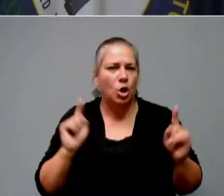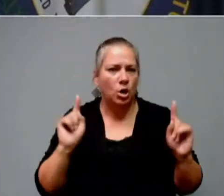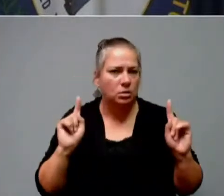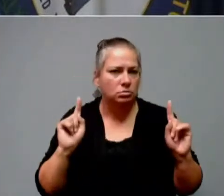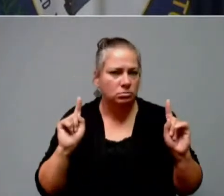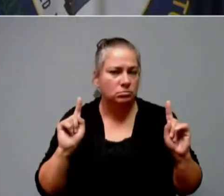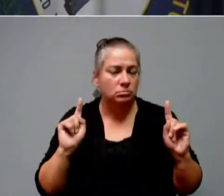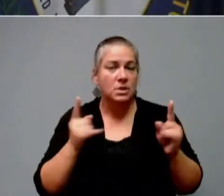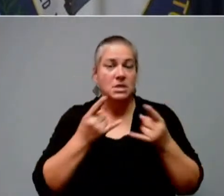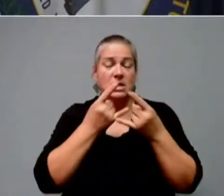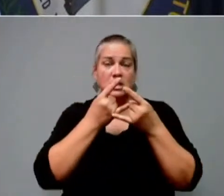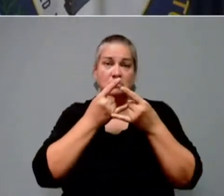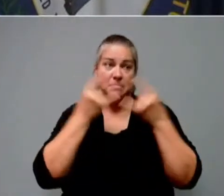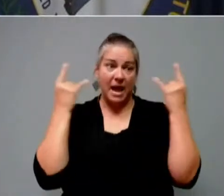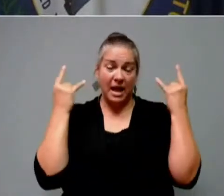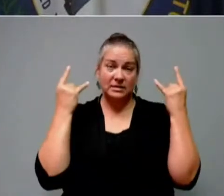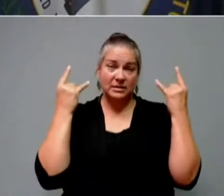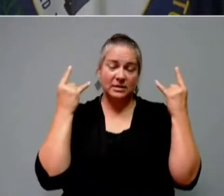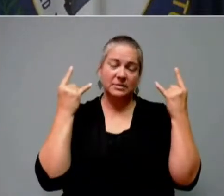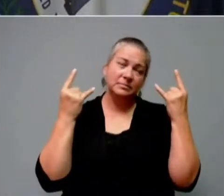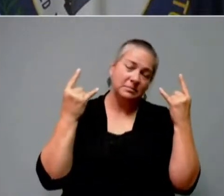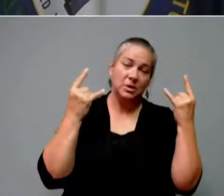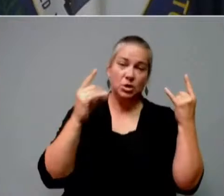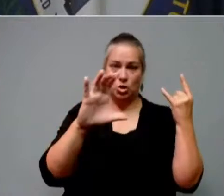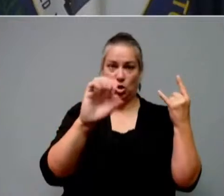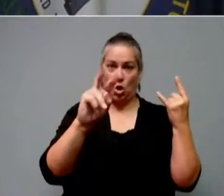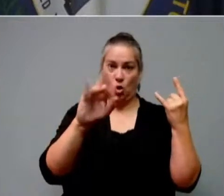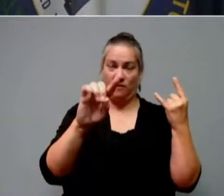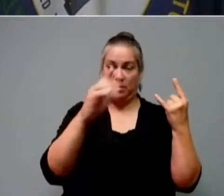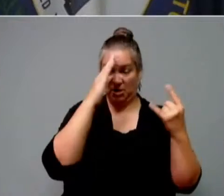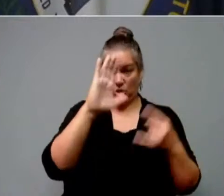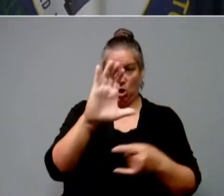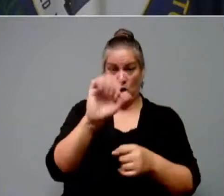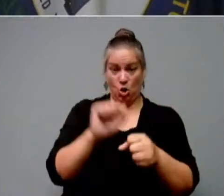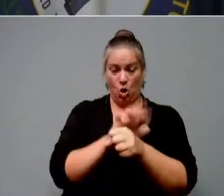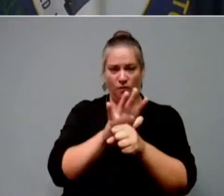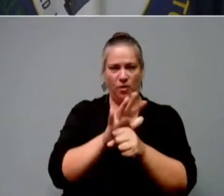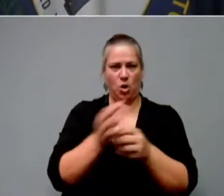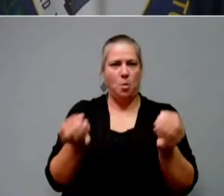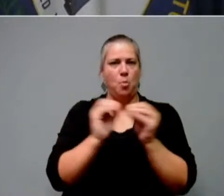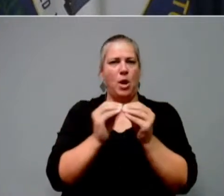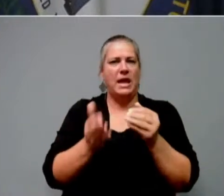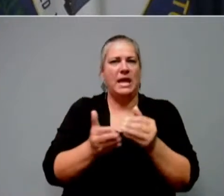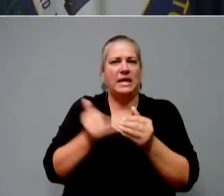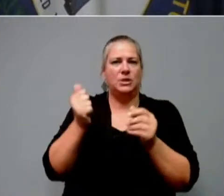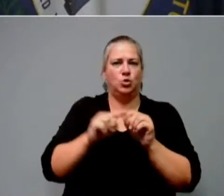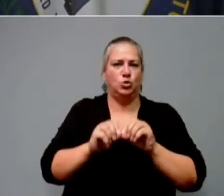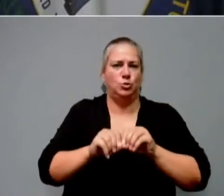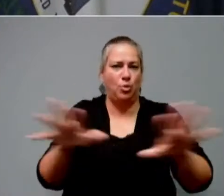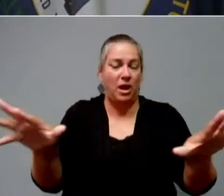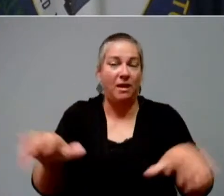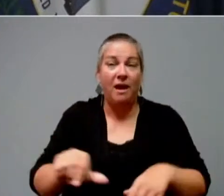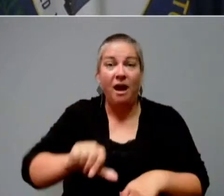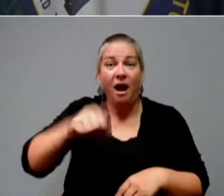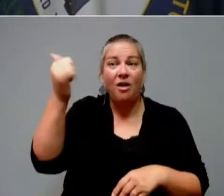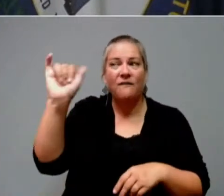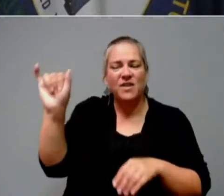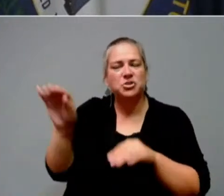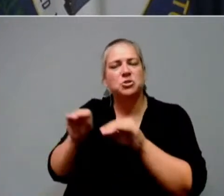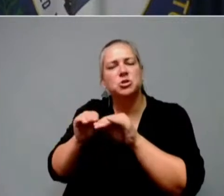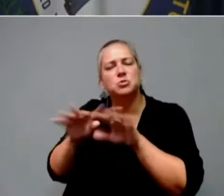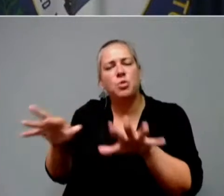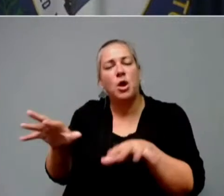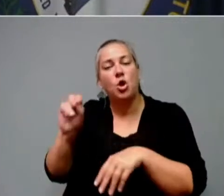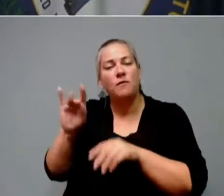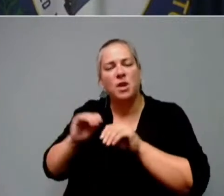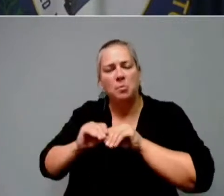for COVID is because COVID is even more transmissible. It's more contagious than some of those other infections. But do they work for